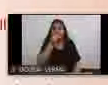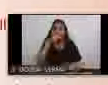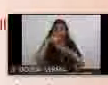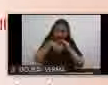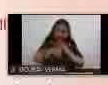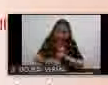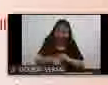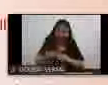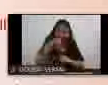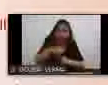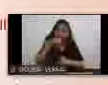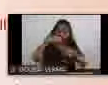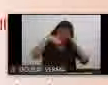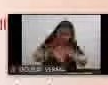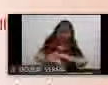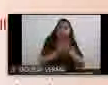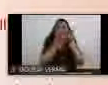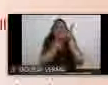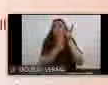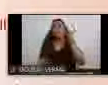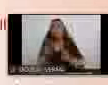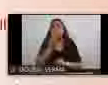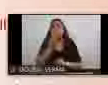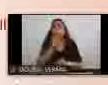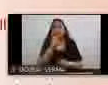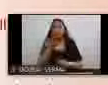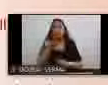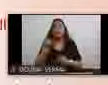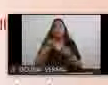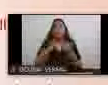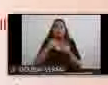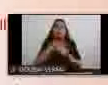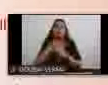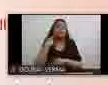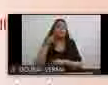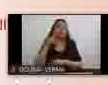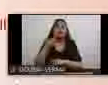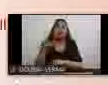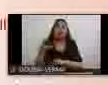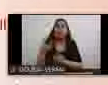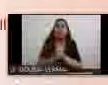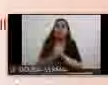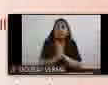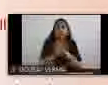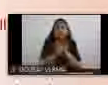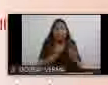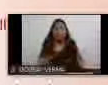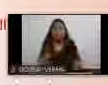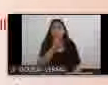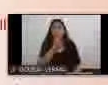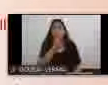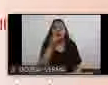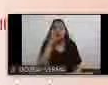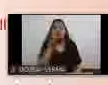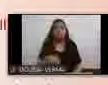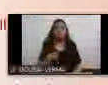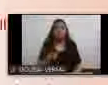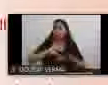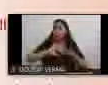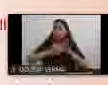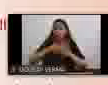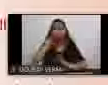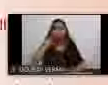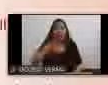which the child has to learn before he can eat independently. So, these